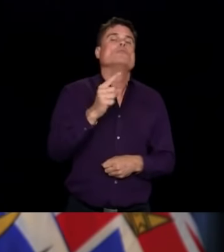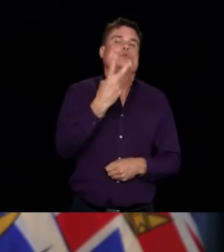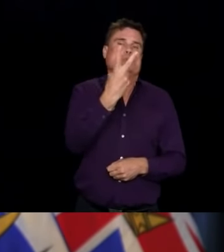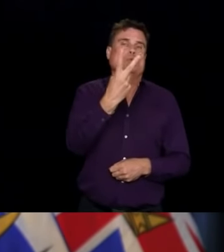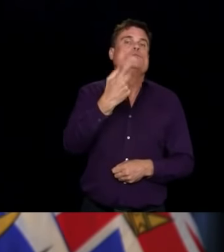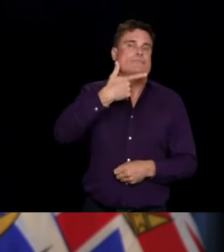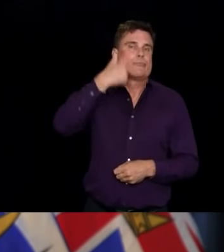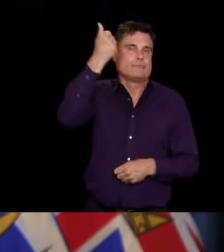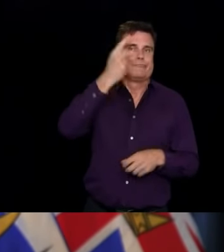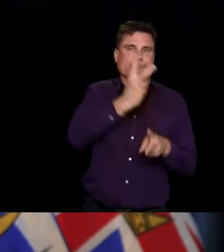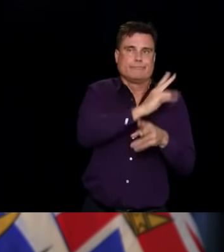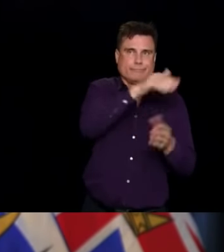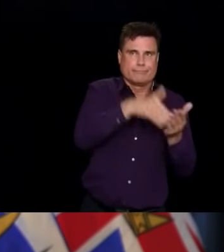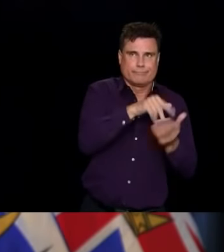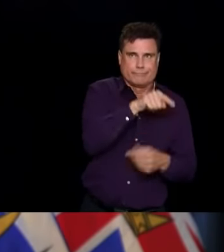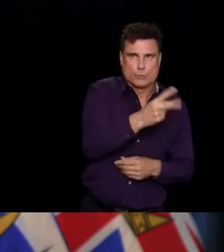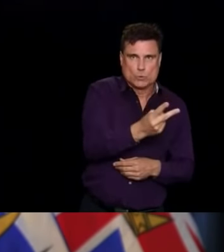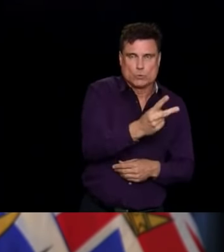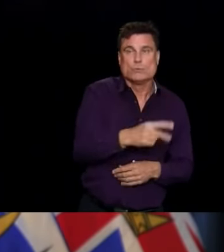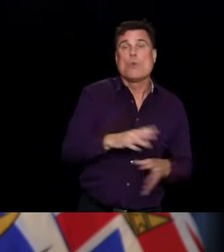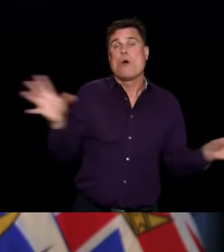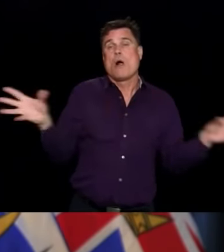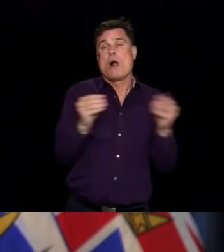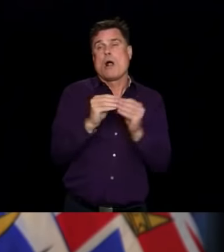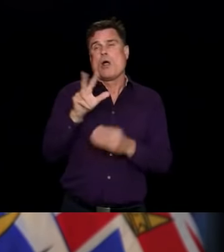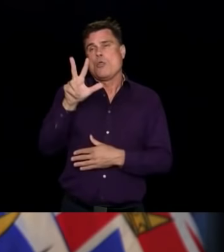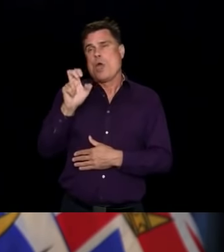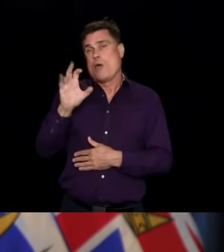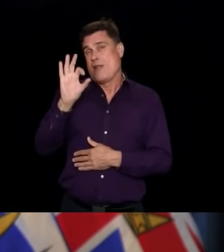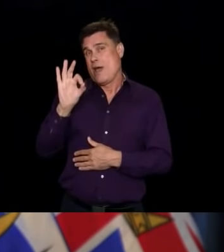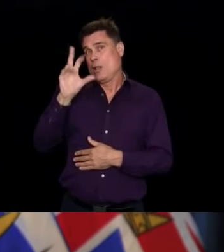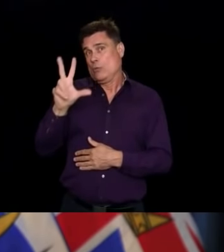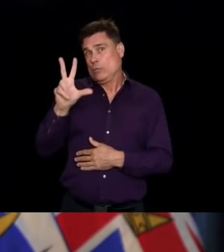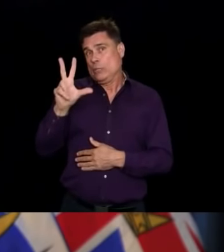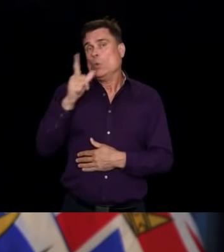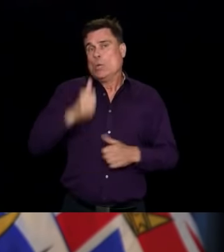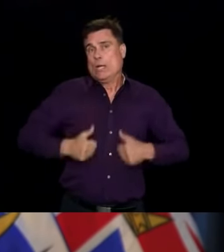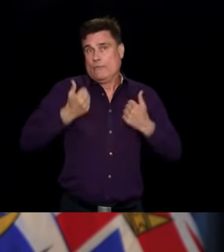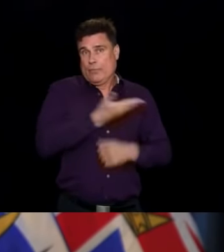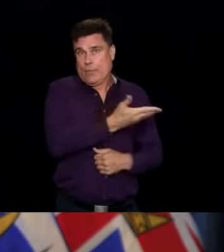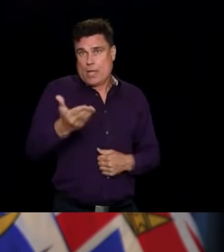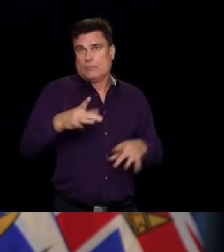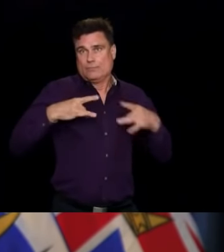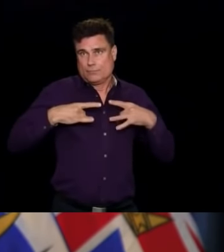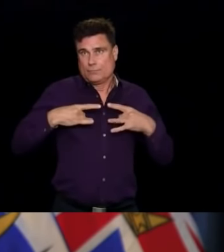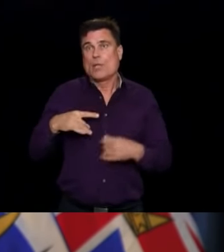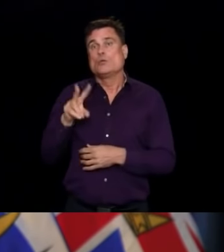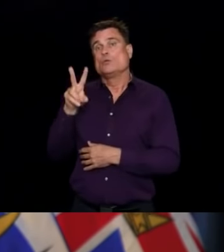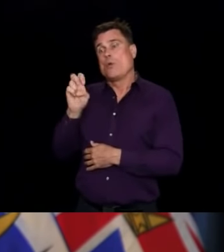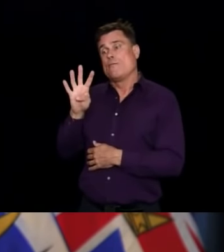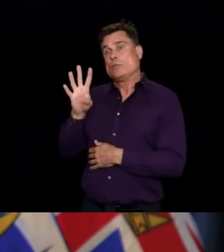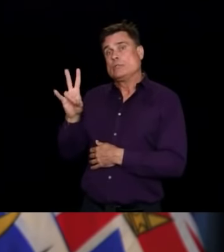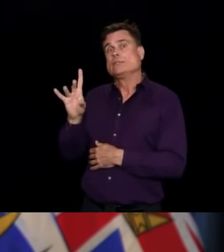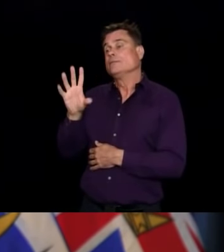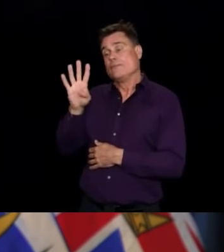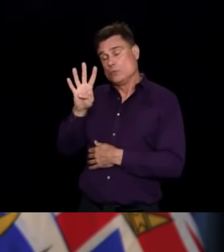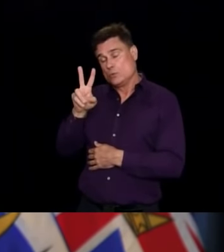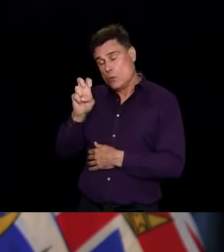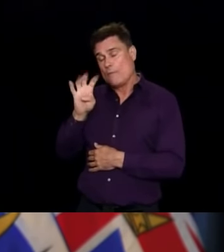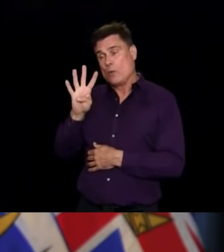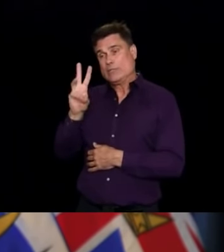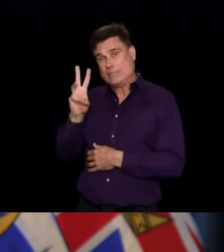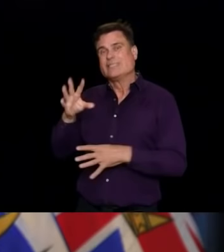are residents, bringing the total to 393 residents and 246 staff who have been affected